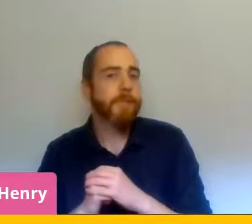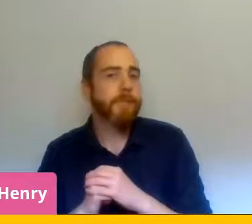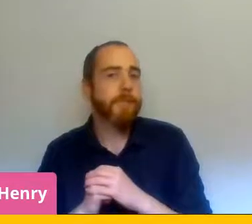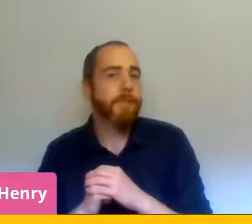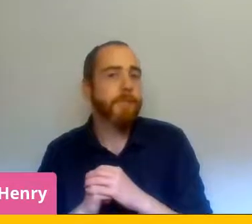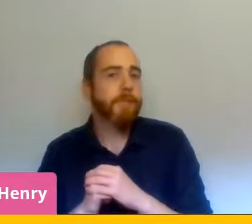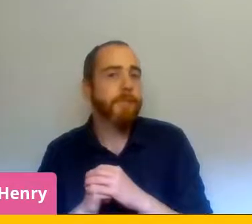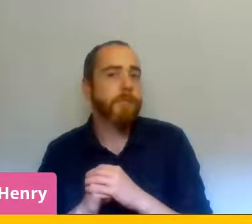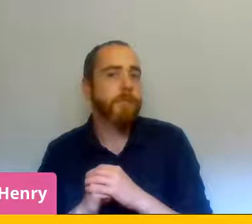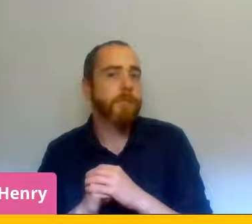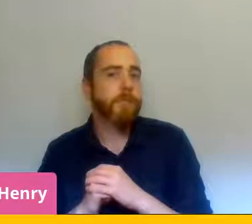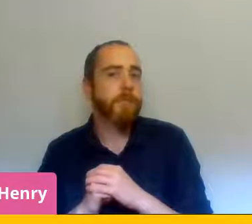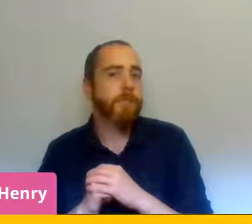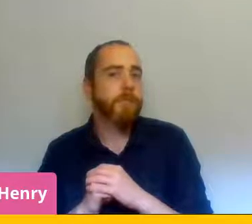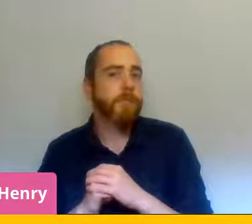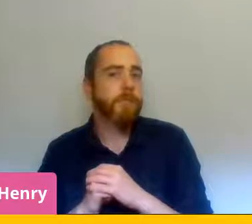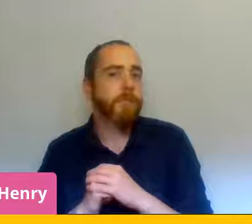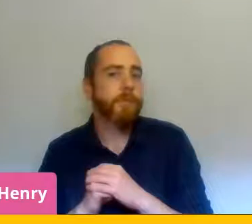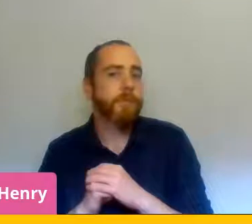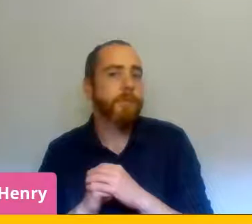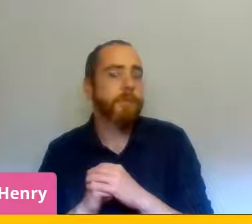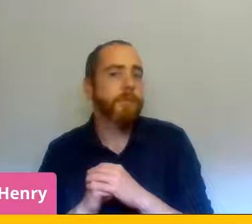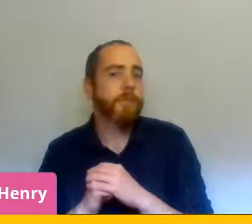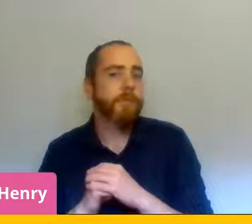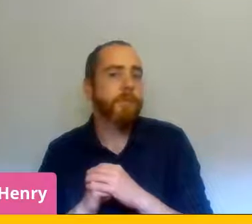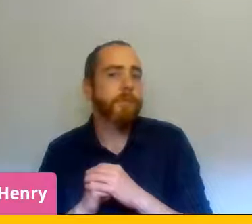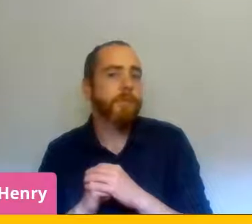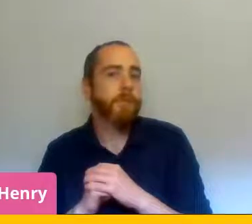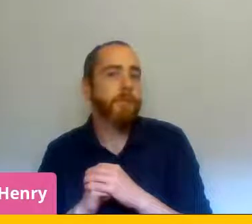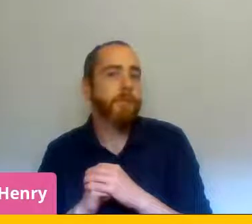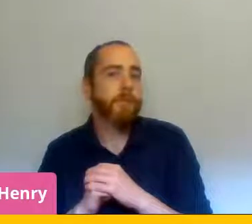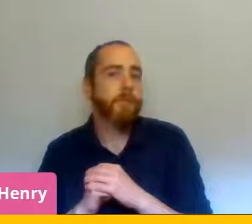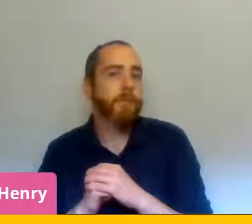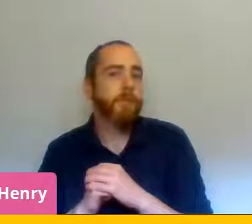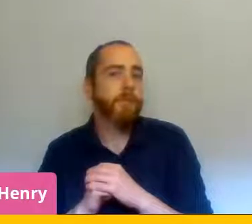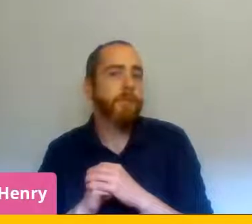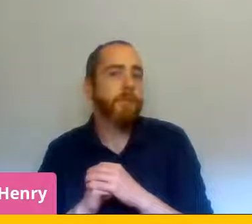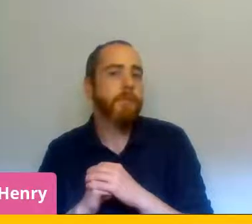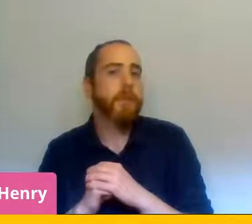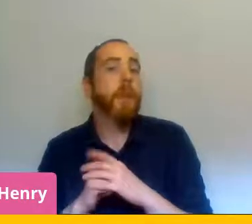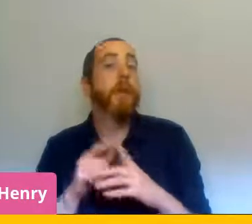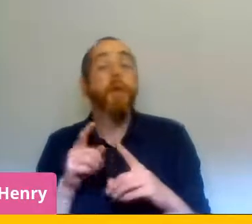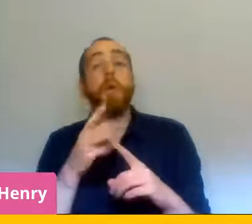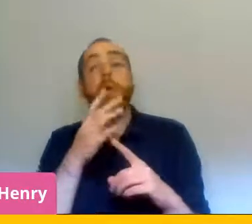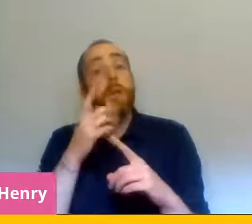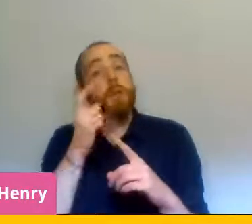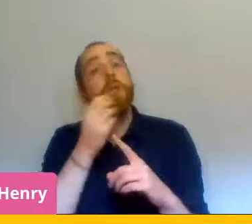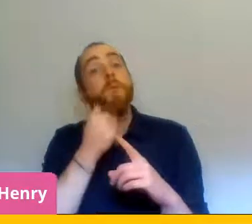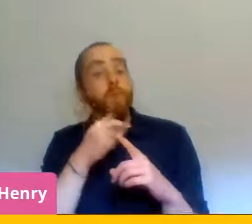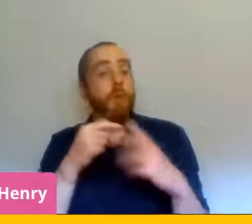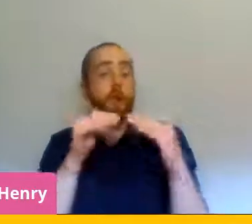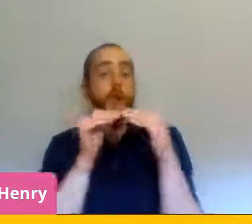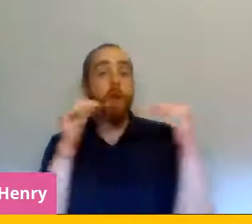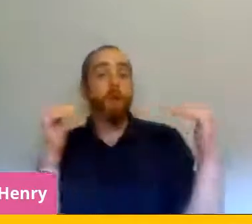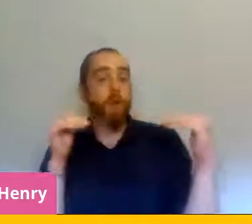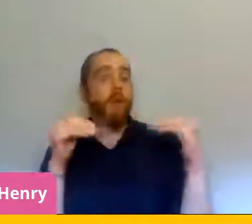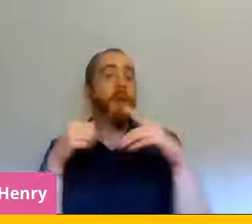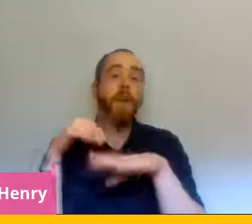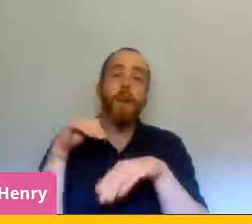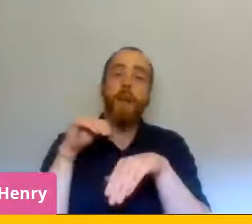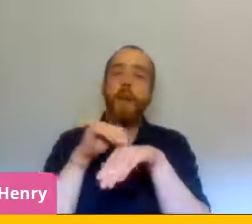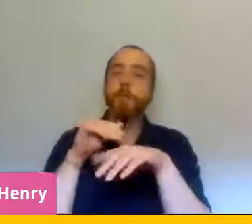saying, and there are some things that obviously a lot of people have already said stuff about using the